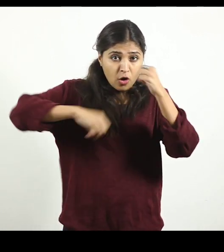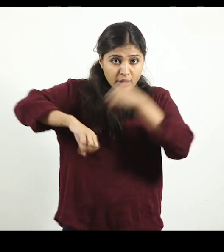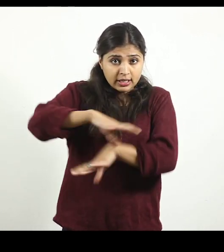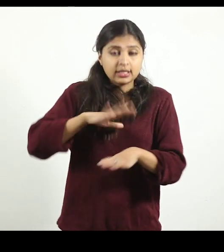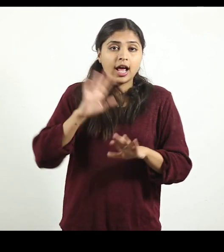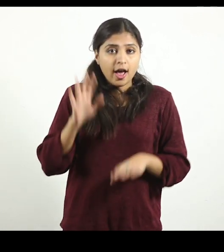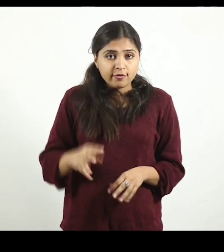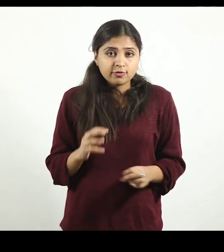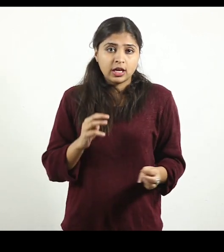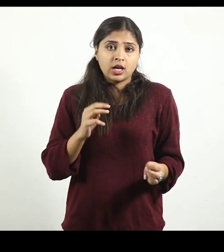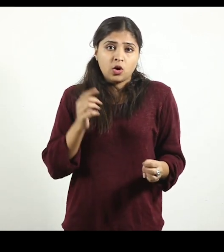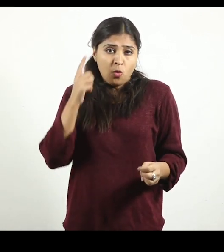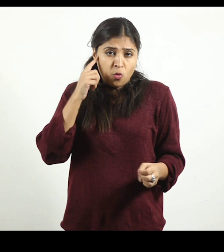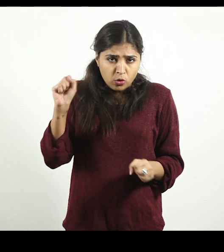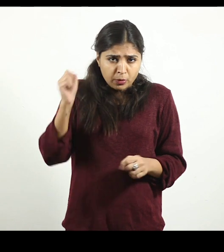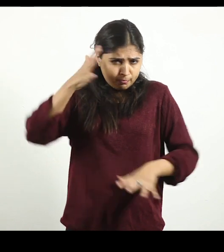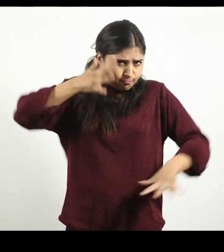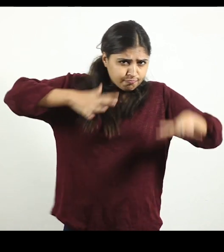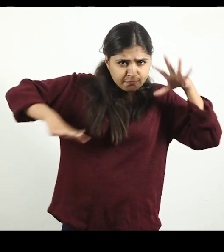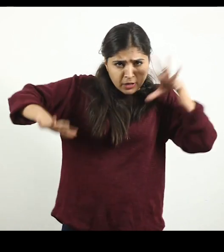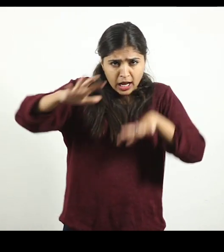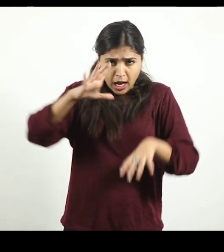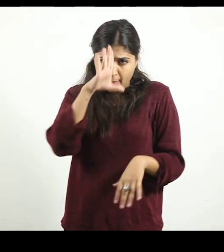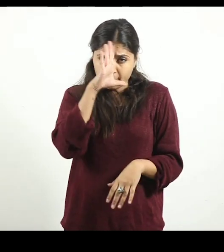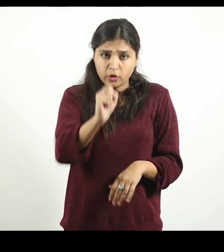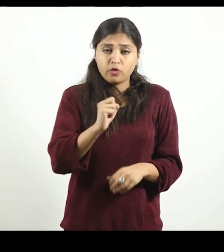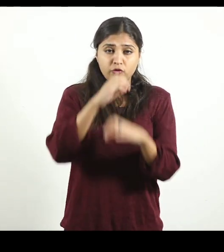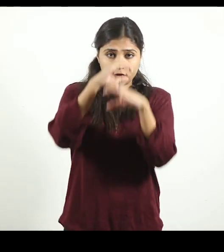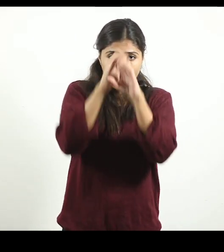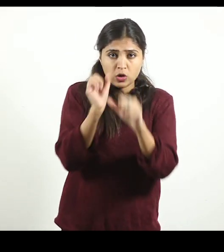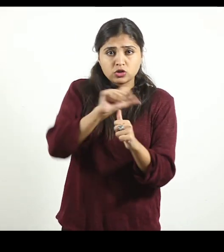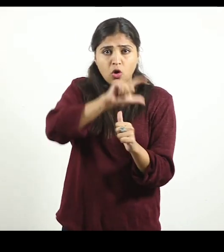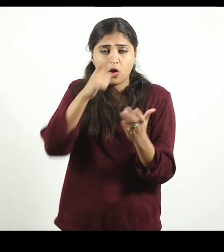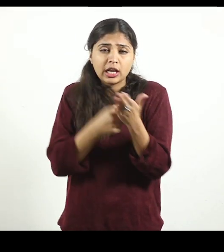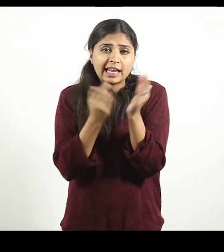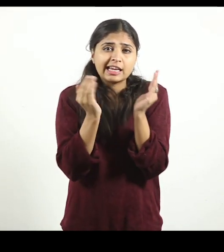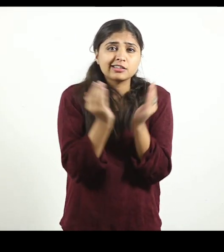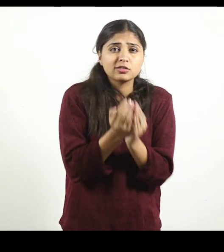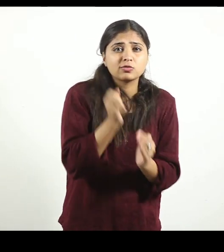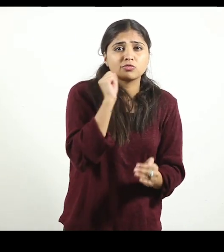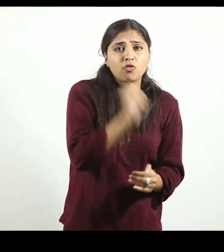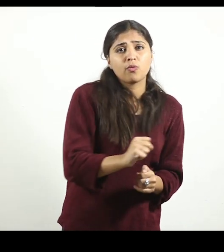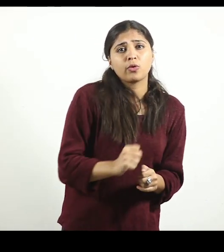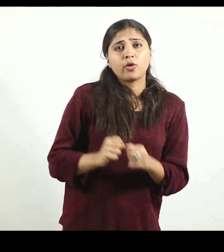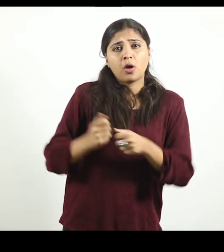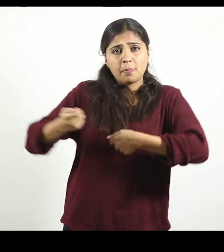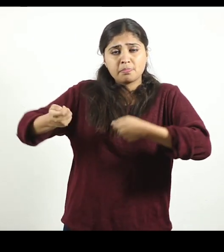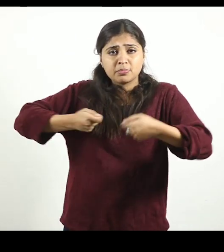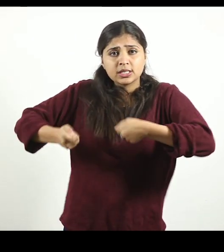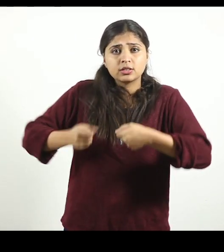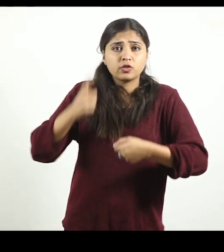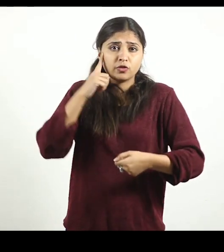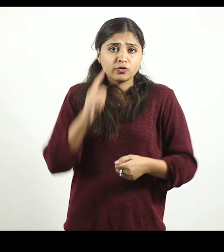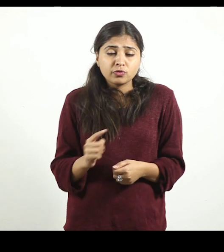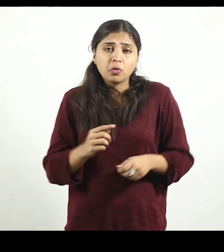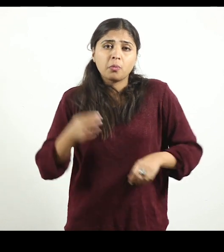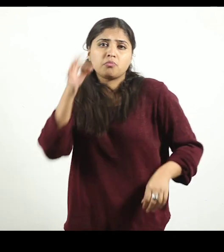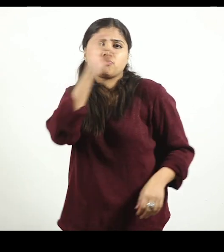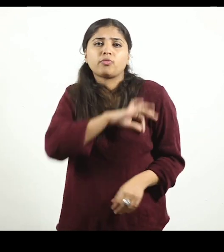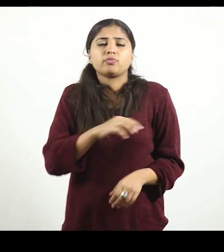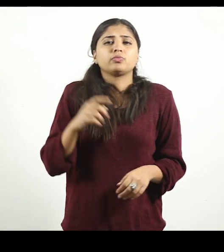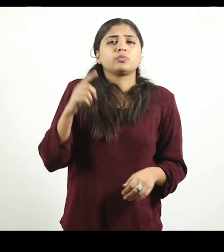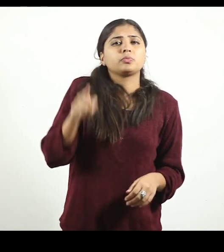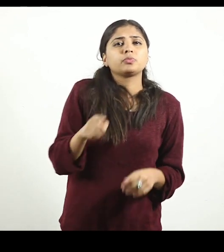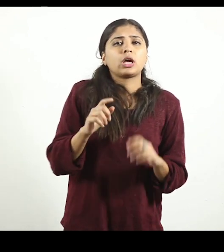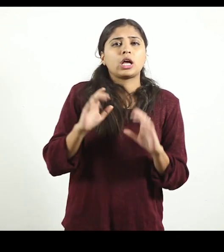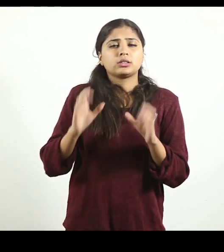strategic commitment to focus every resource of the firm on serving and delighting profitable customers.